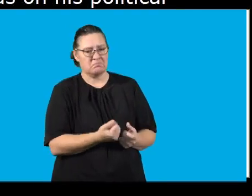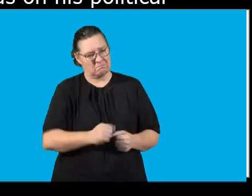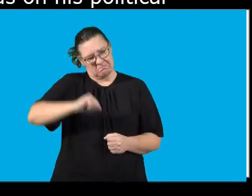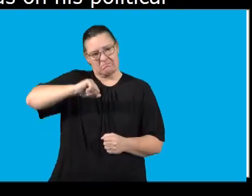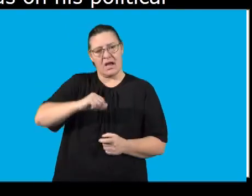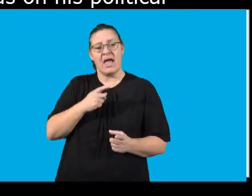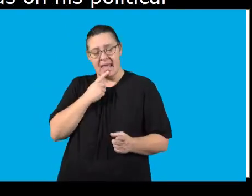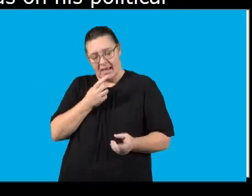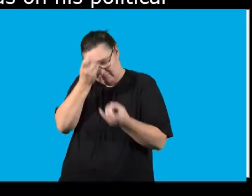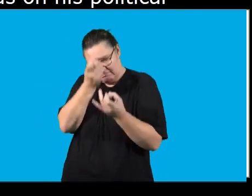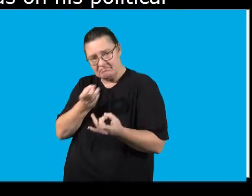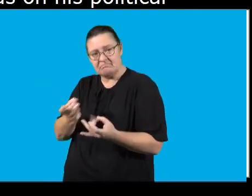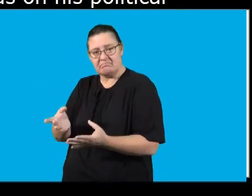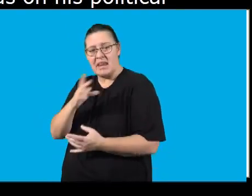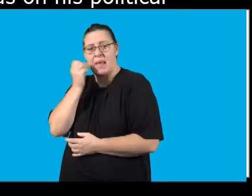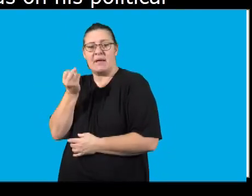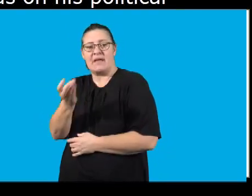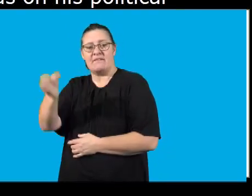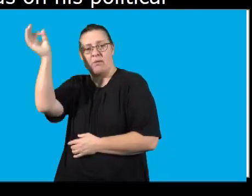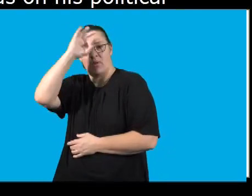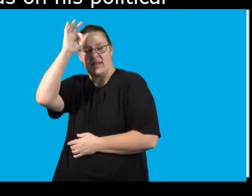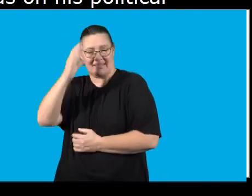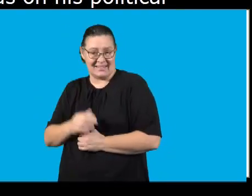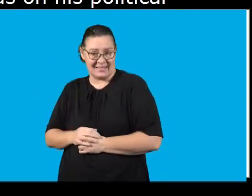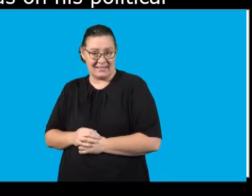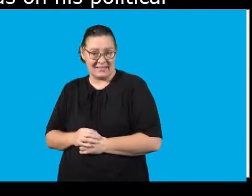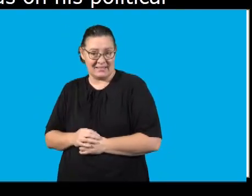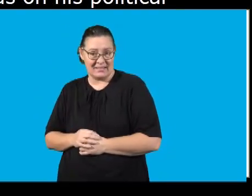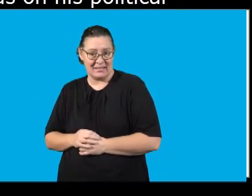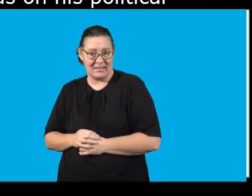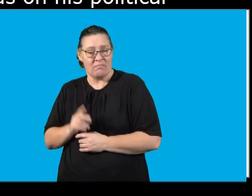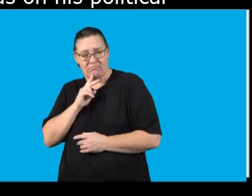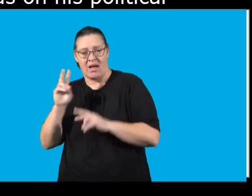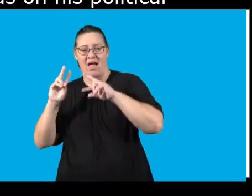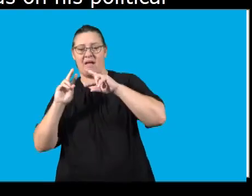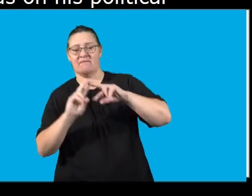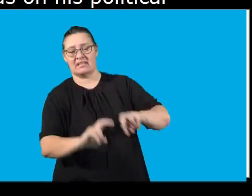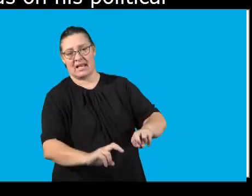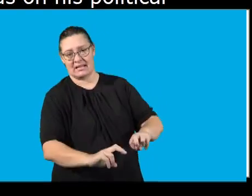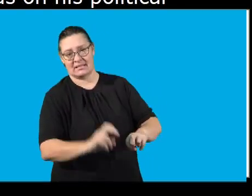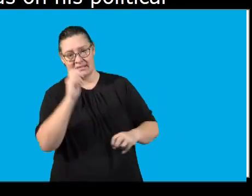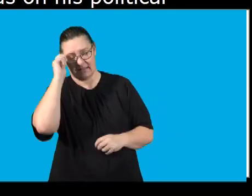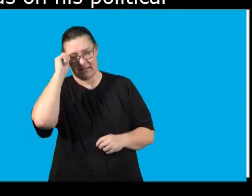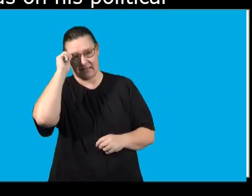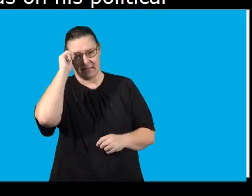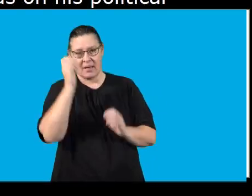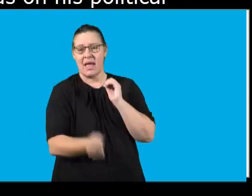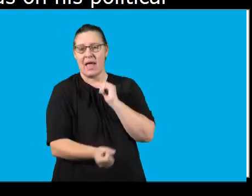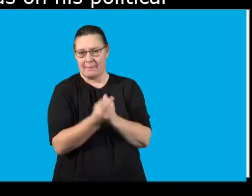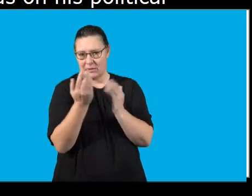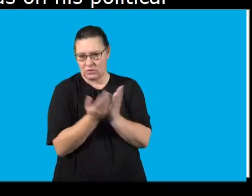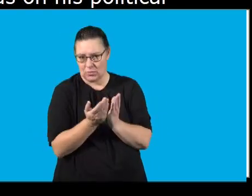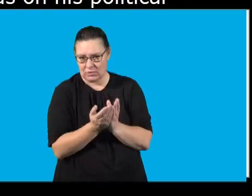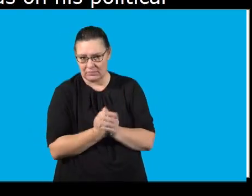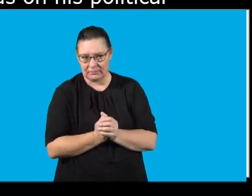he doesn't. He actually gives their names to the police who is investigating this